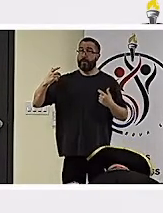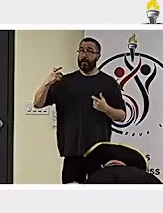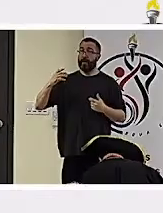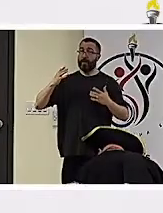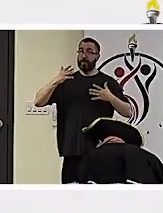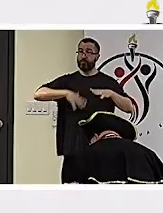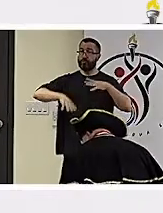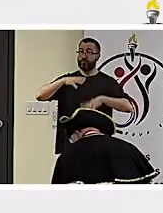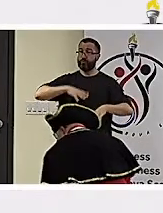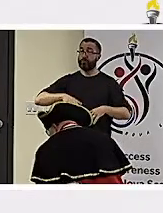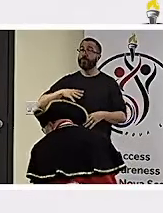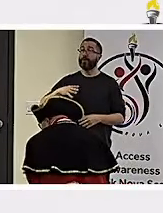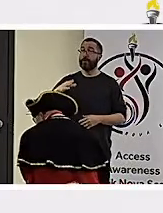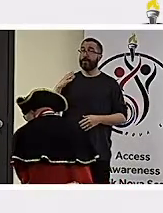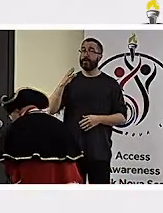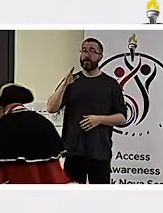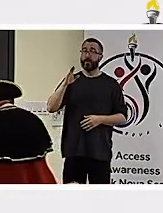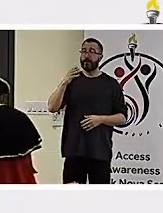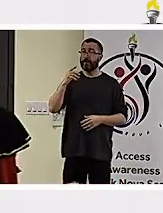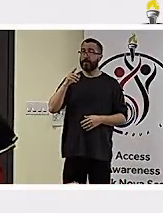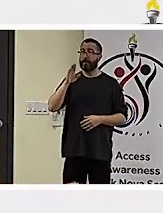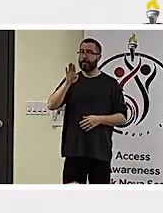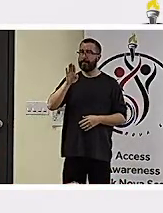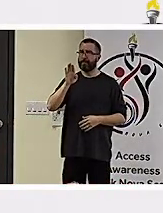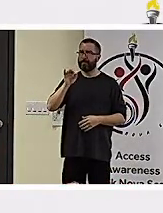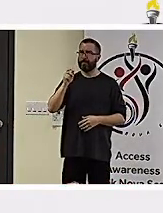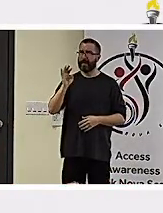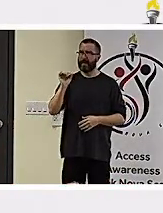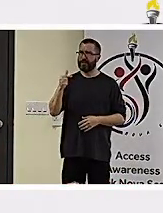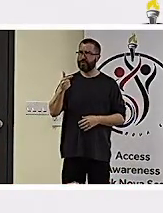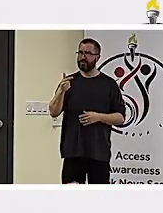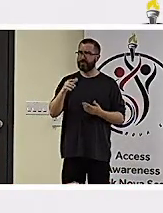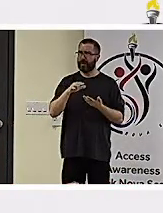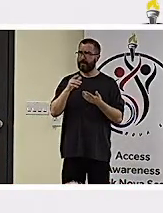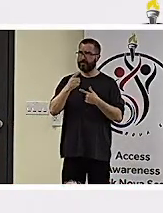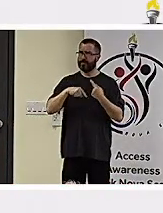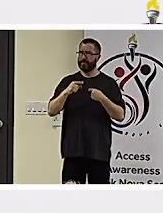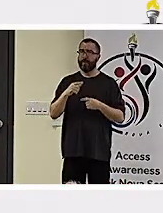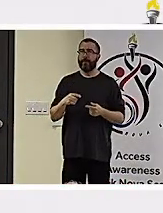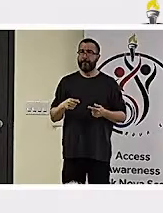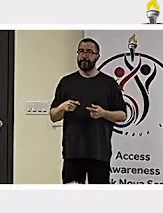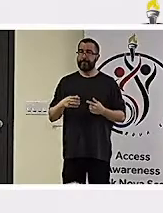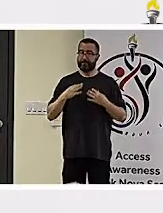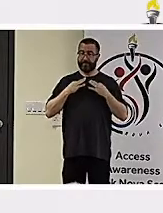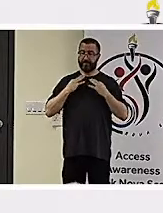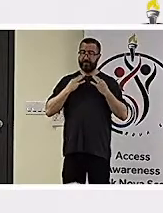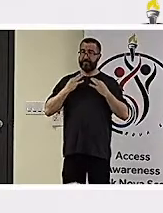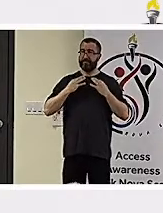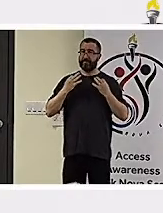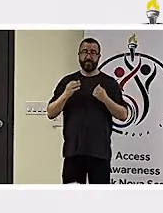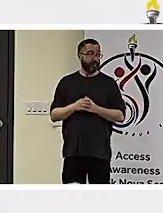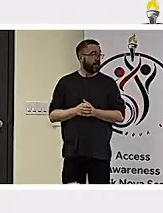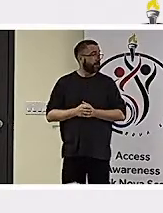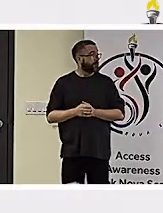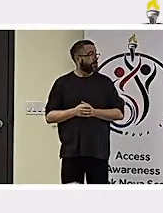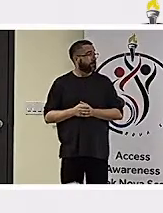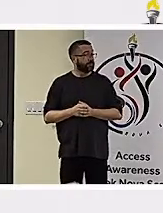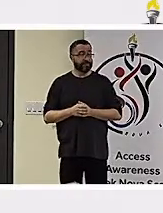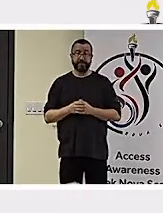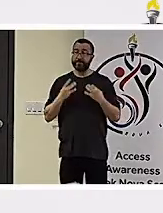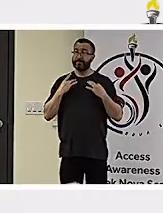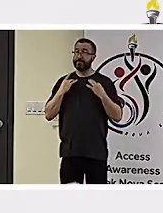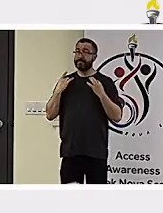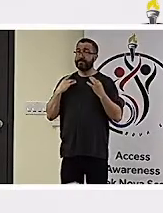and I'm not one for fancy color names, but I have a periwinkle colored shirt on to match a cute